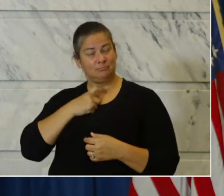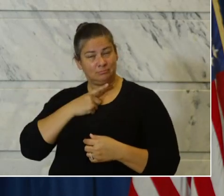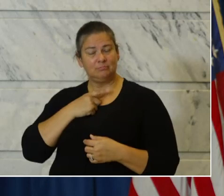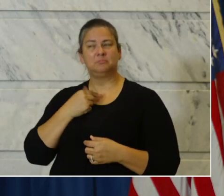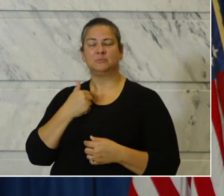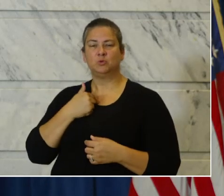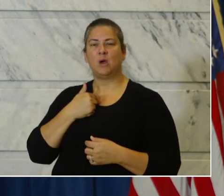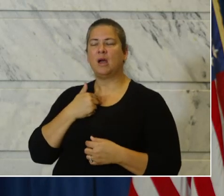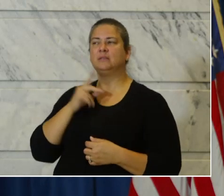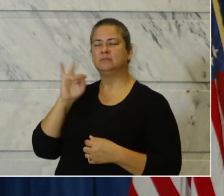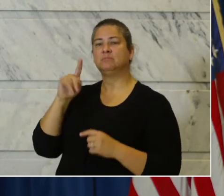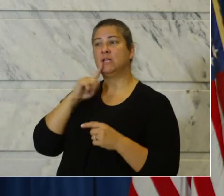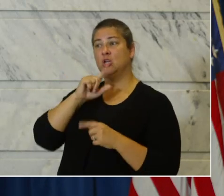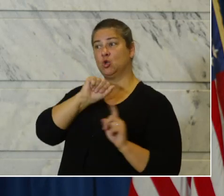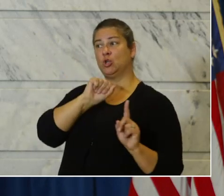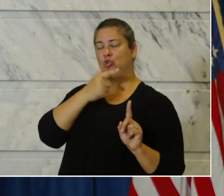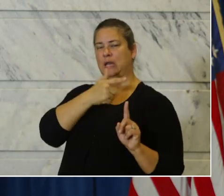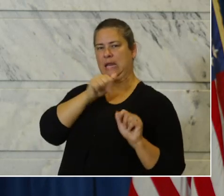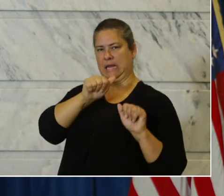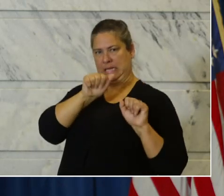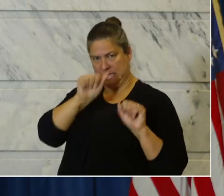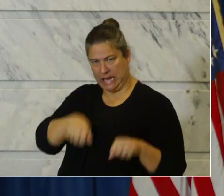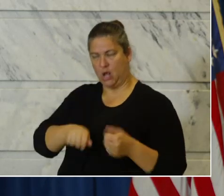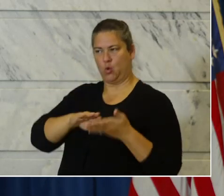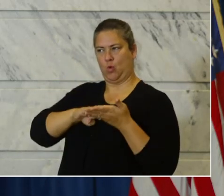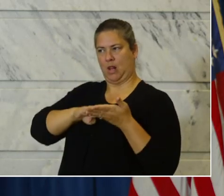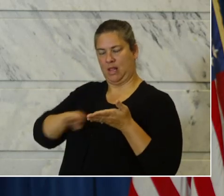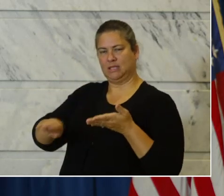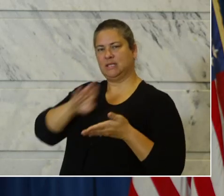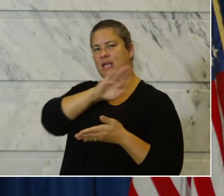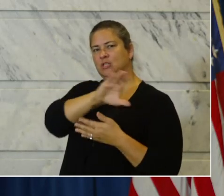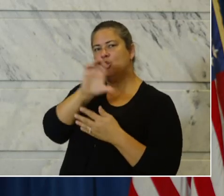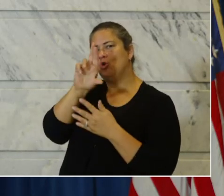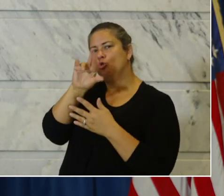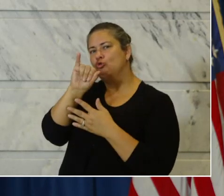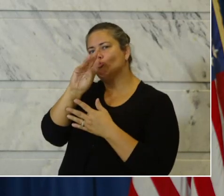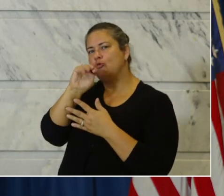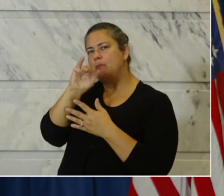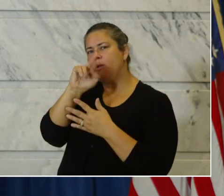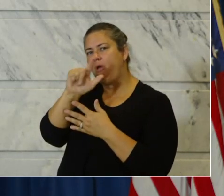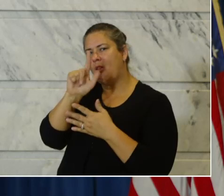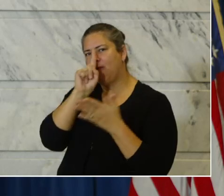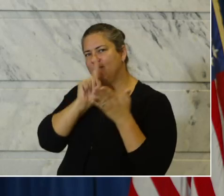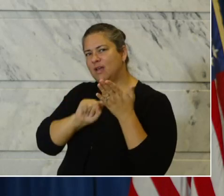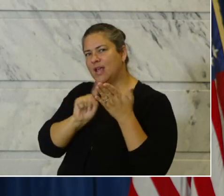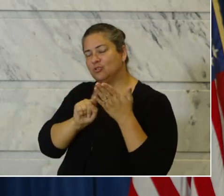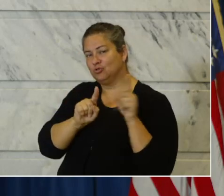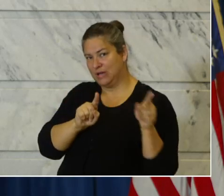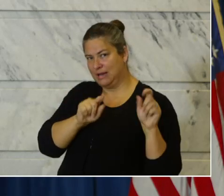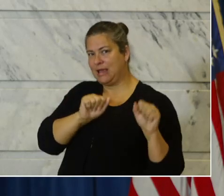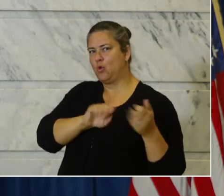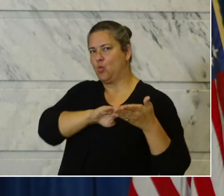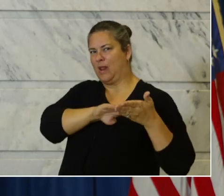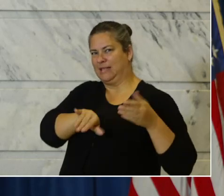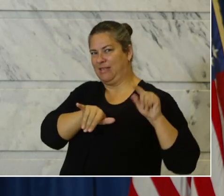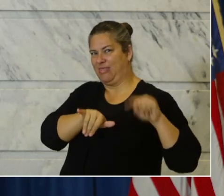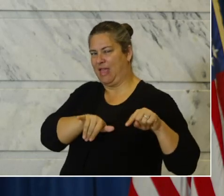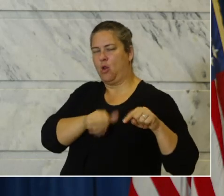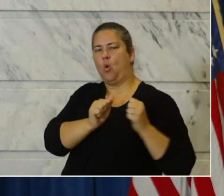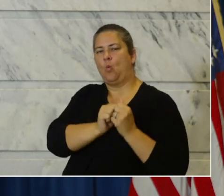General can release the information from his criminal investigation without impacting the federal civil